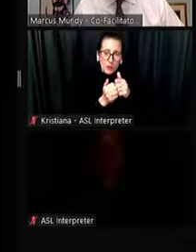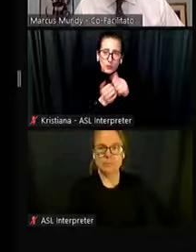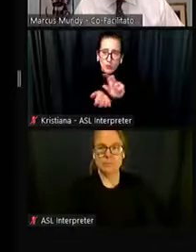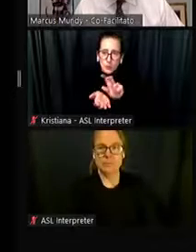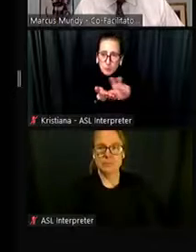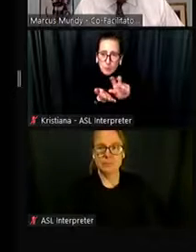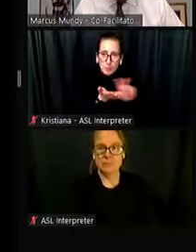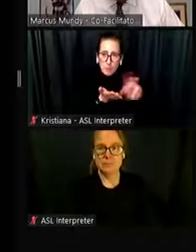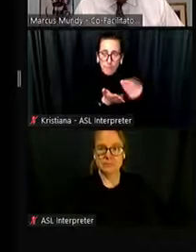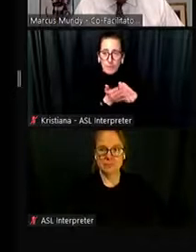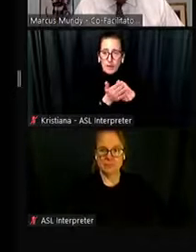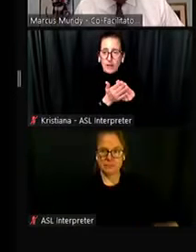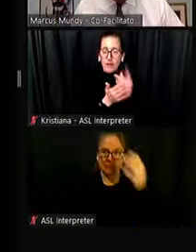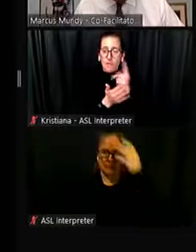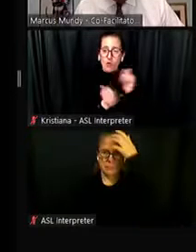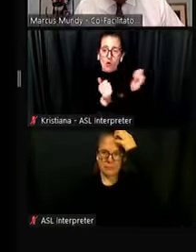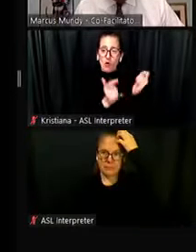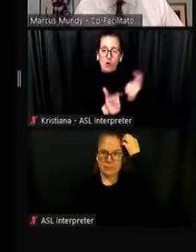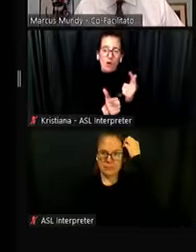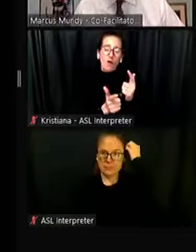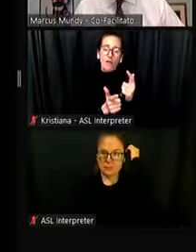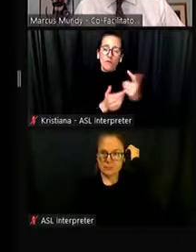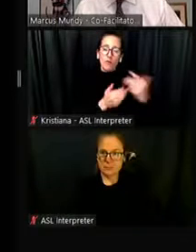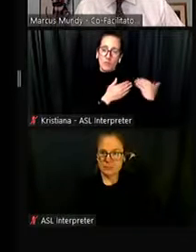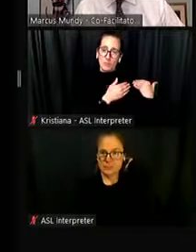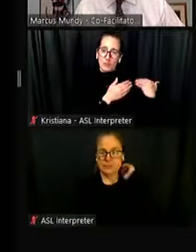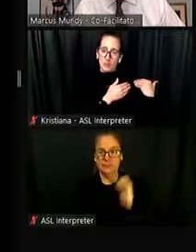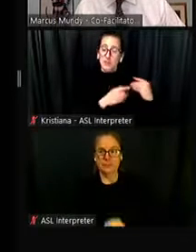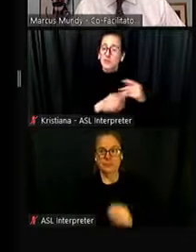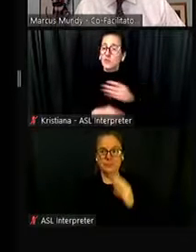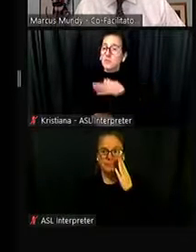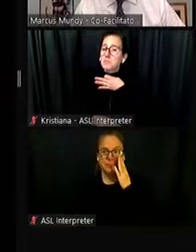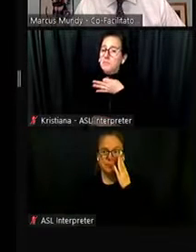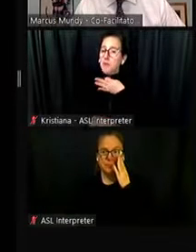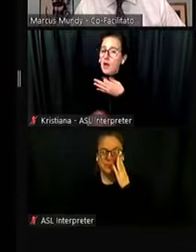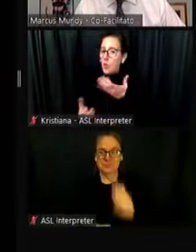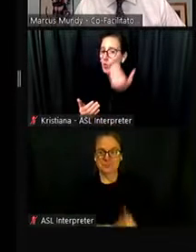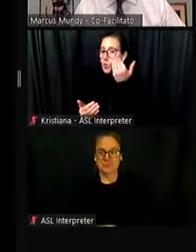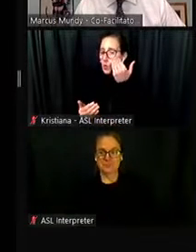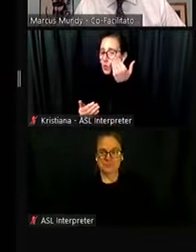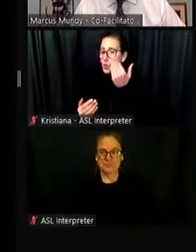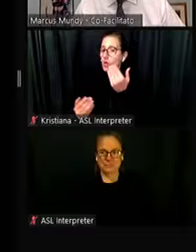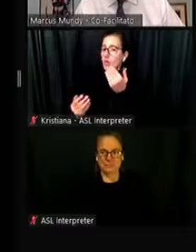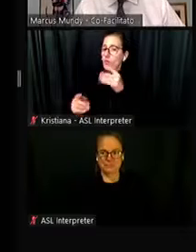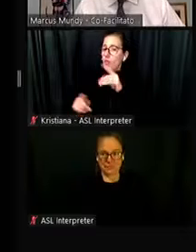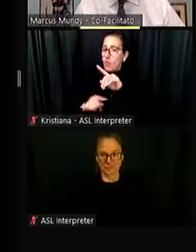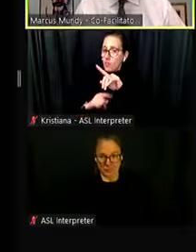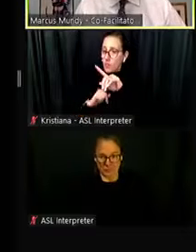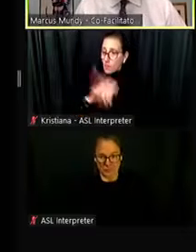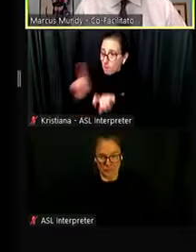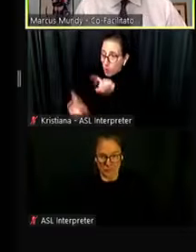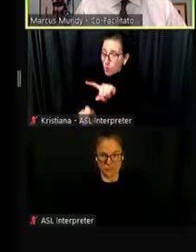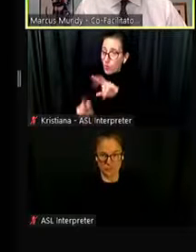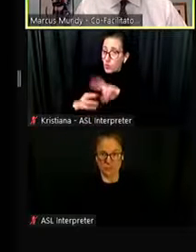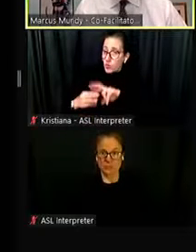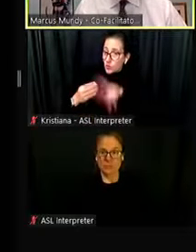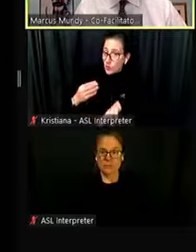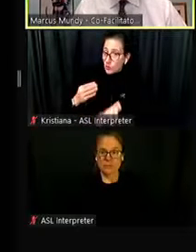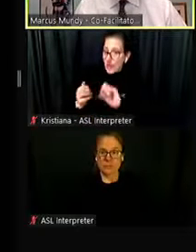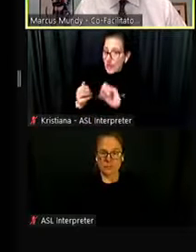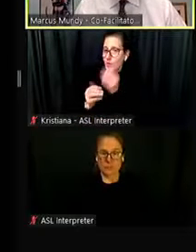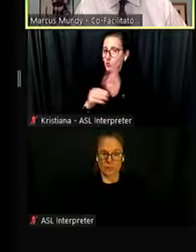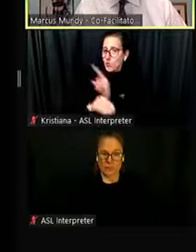in the polling results and see how we can apply that. So thank you, Marcus. Thank you, Commissioner. And with